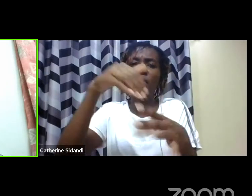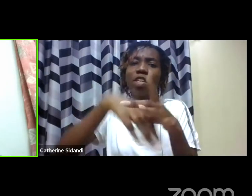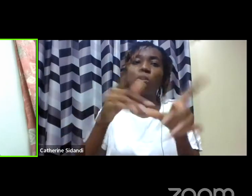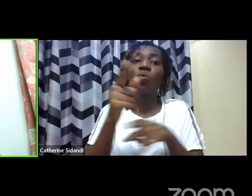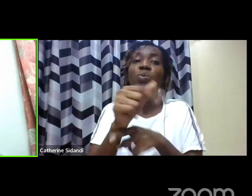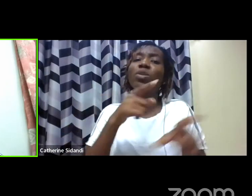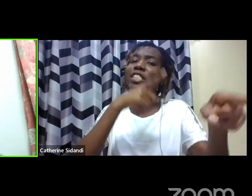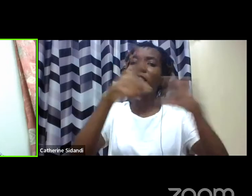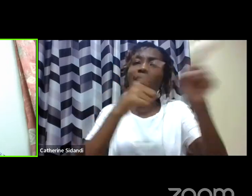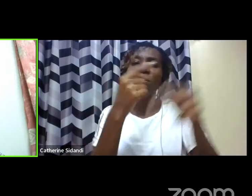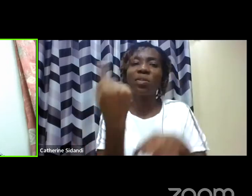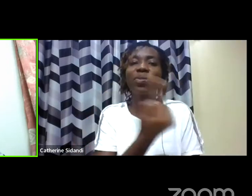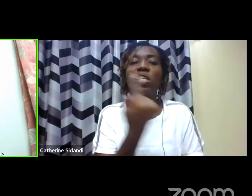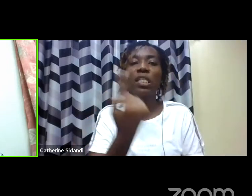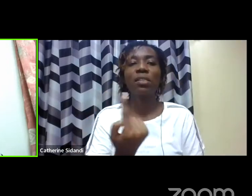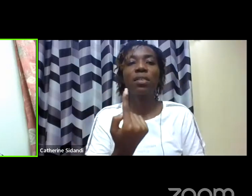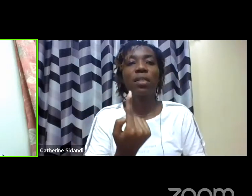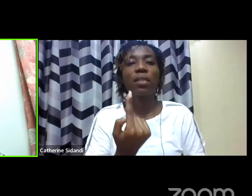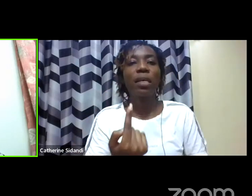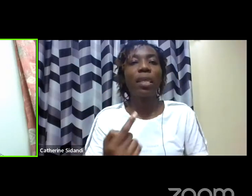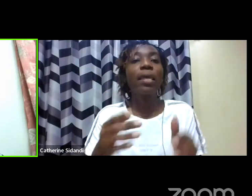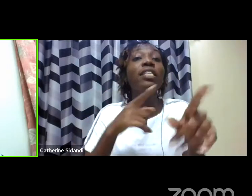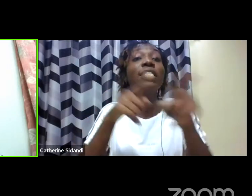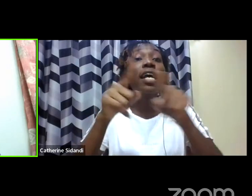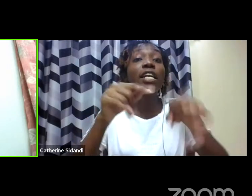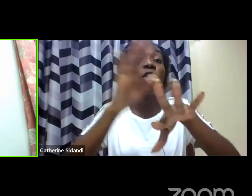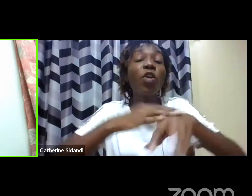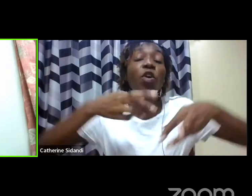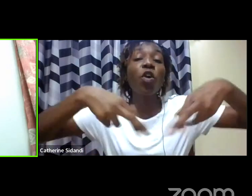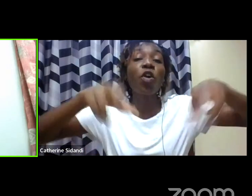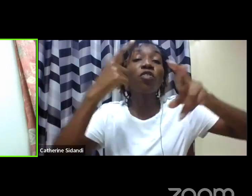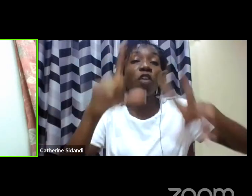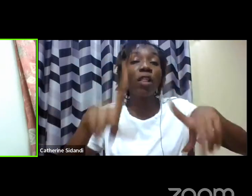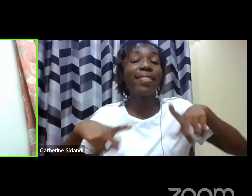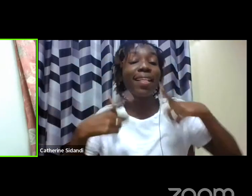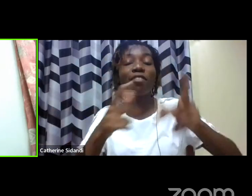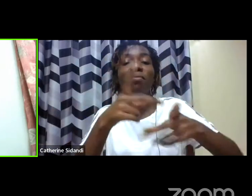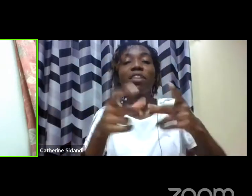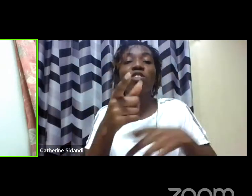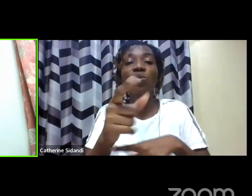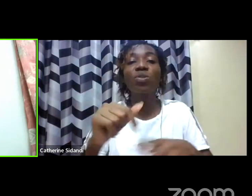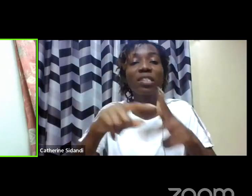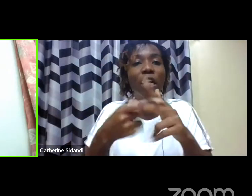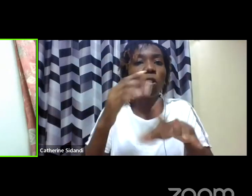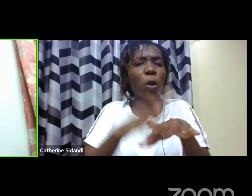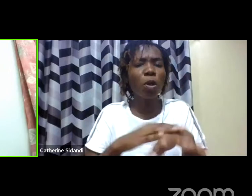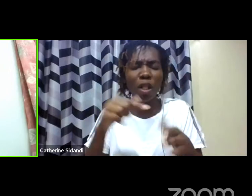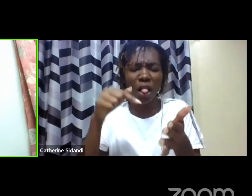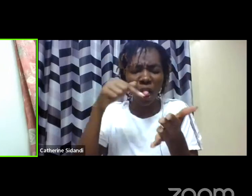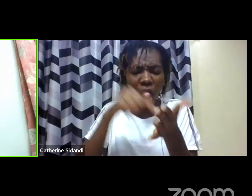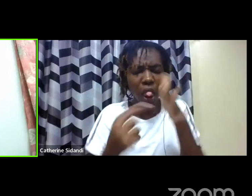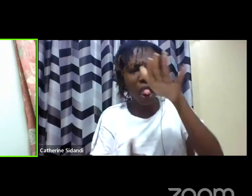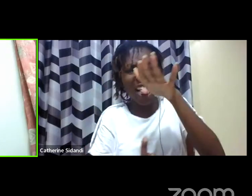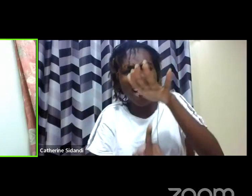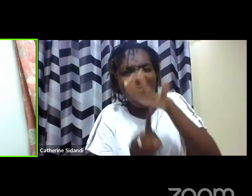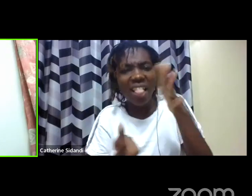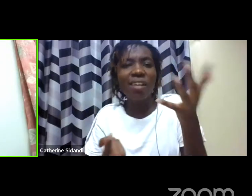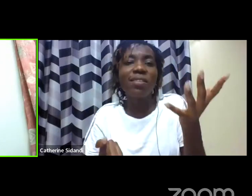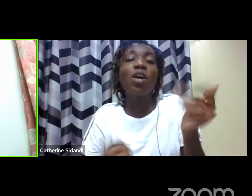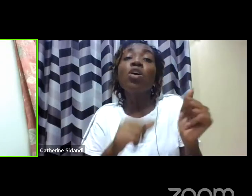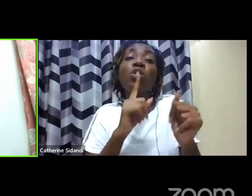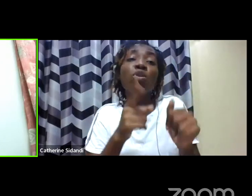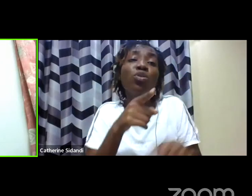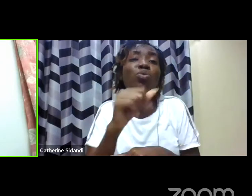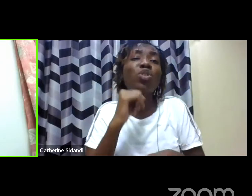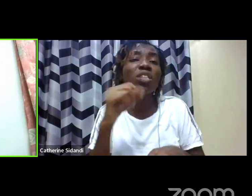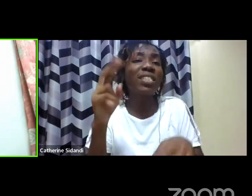journey on your road of life where you stepped on a thorn. So don't sit there and just say,